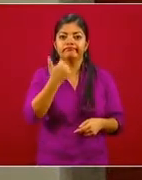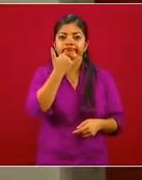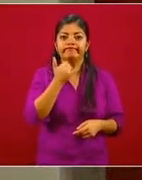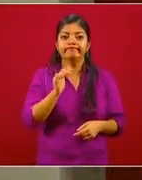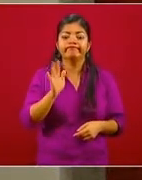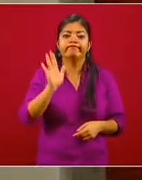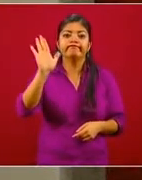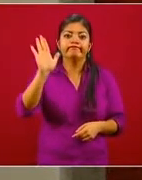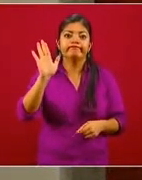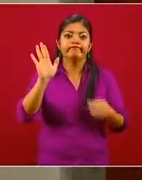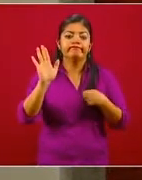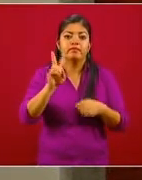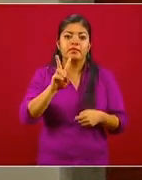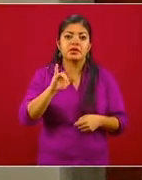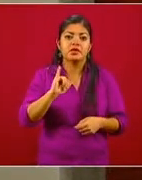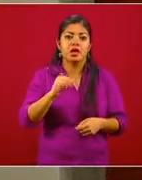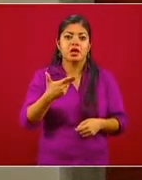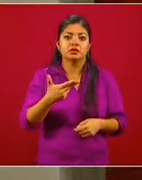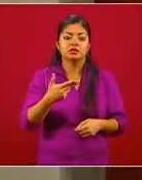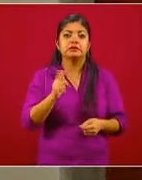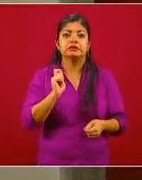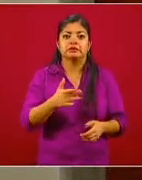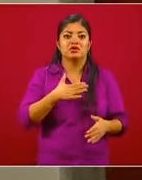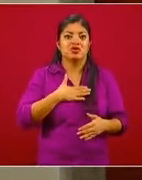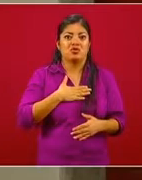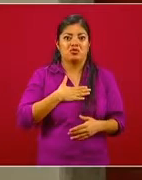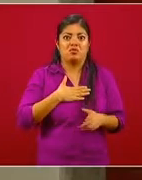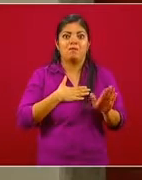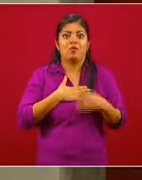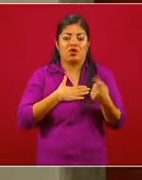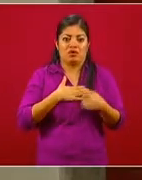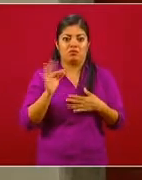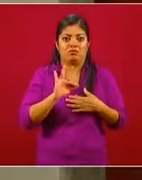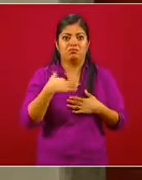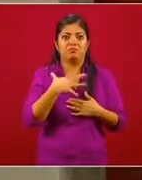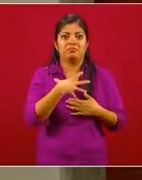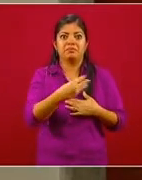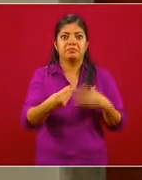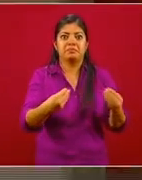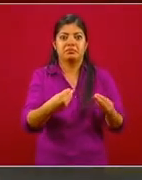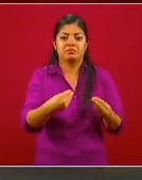have had to reveal their status of being HIV positive,